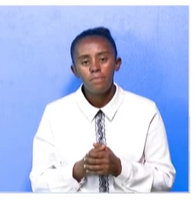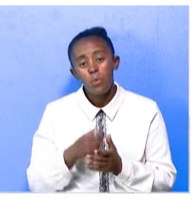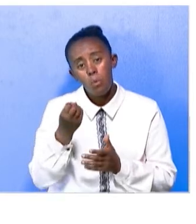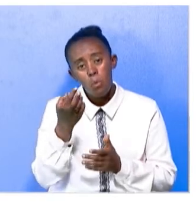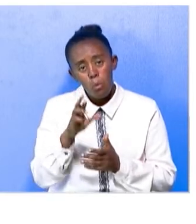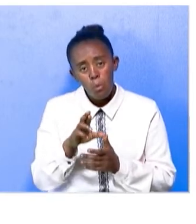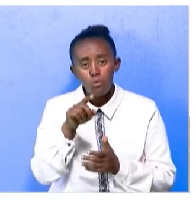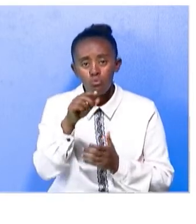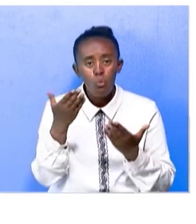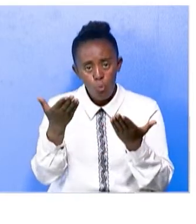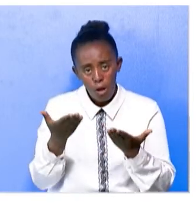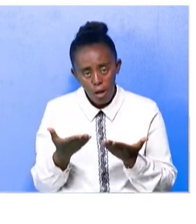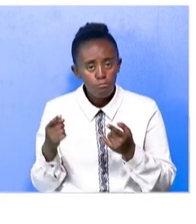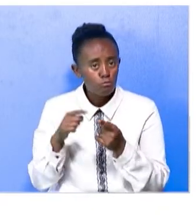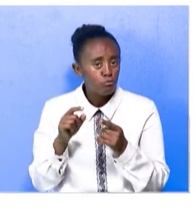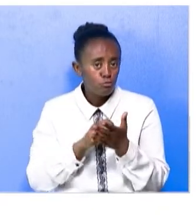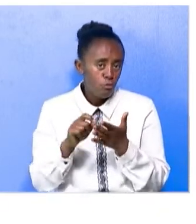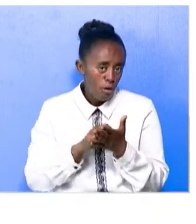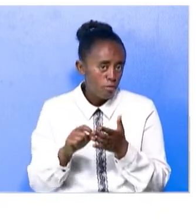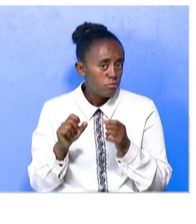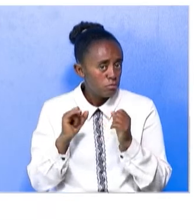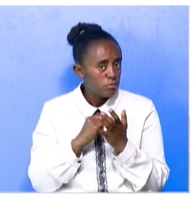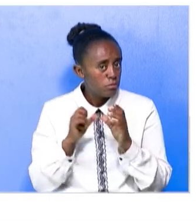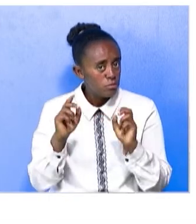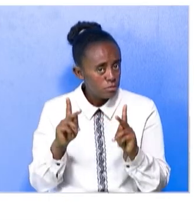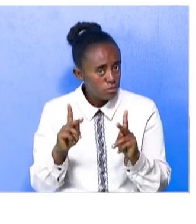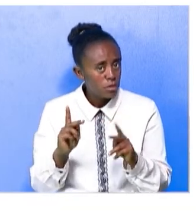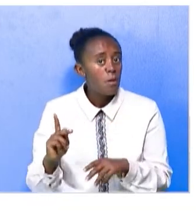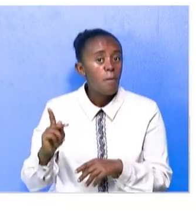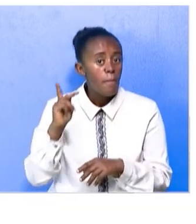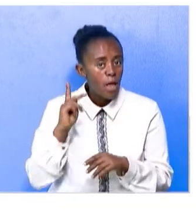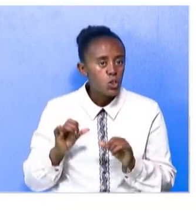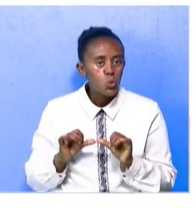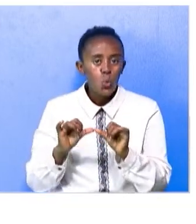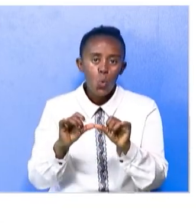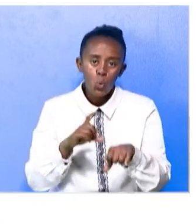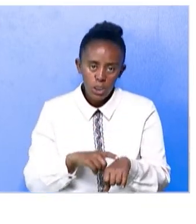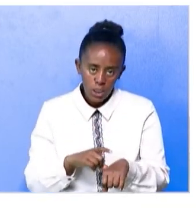Or you are welcome to write it now, it's okay? Past continuous tense.